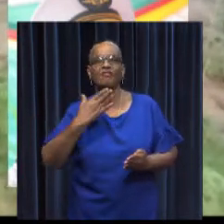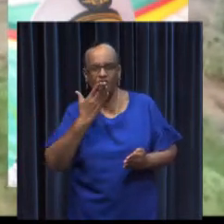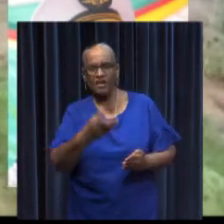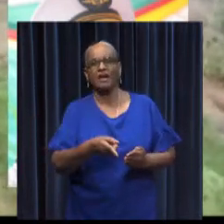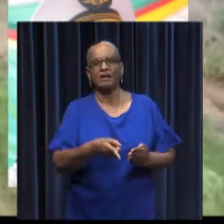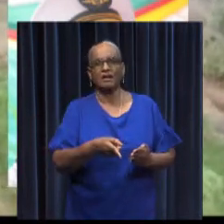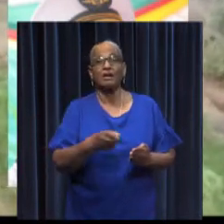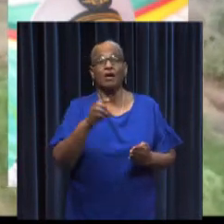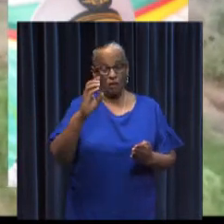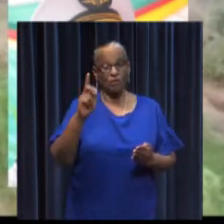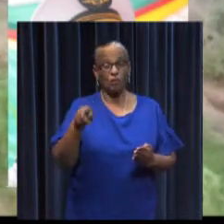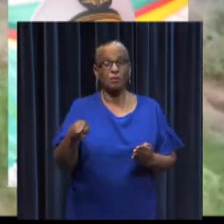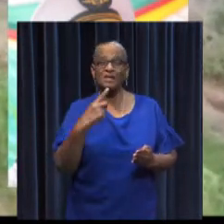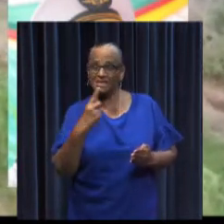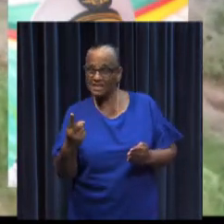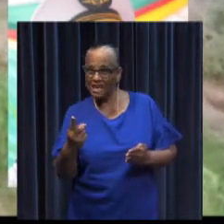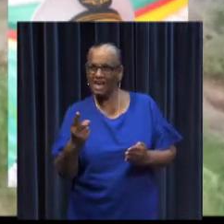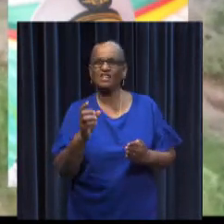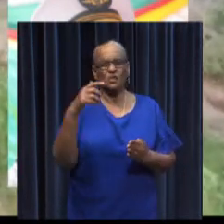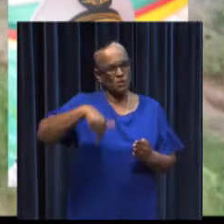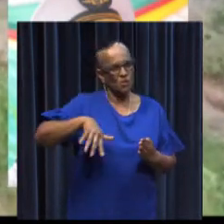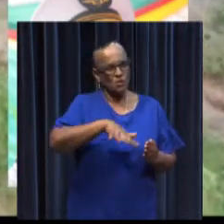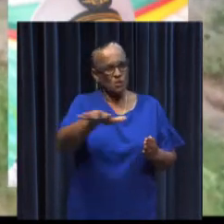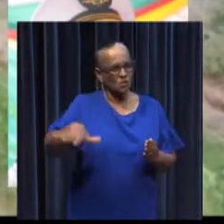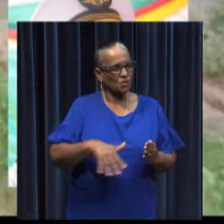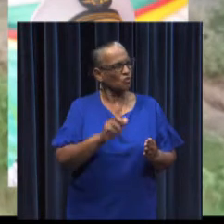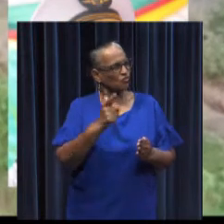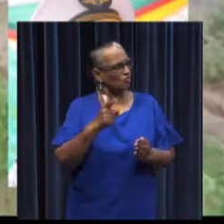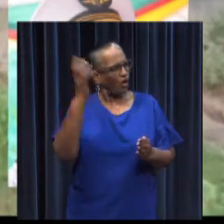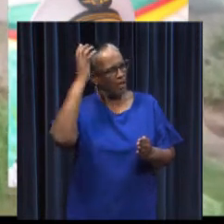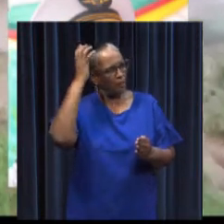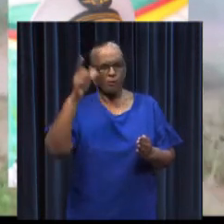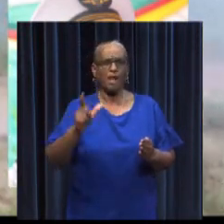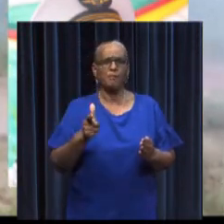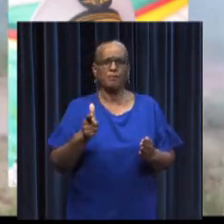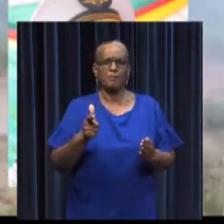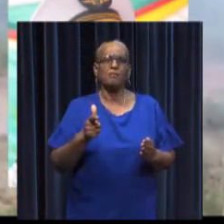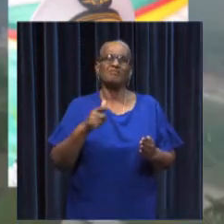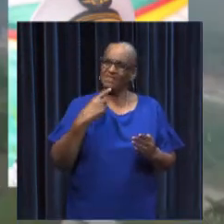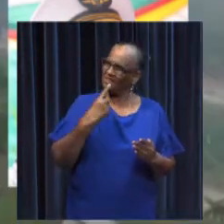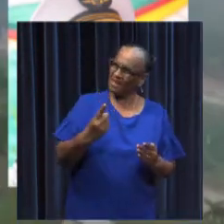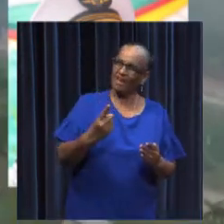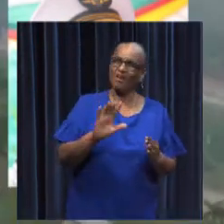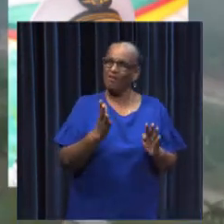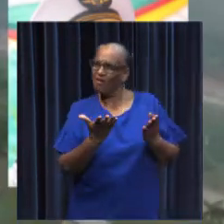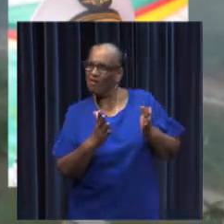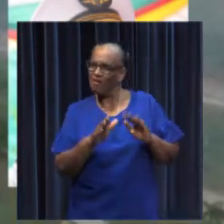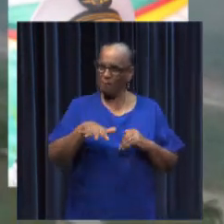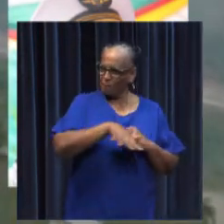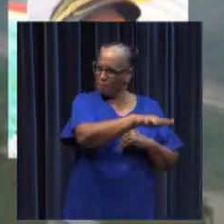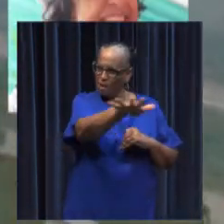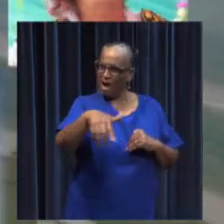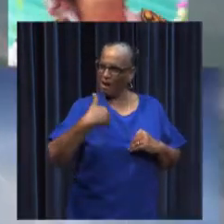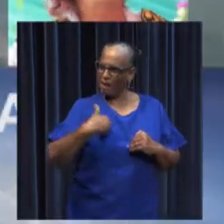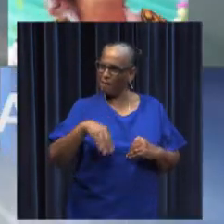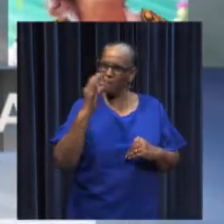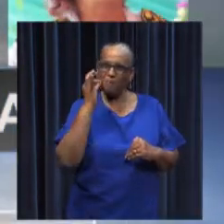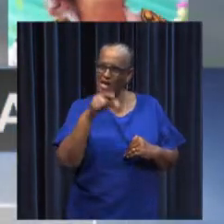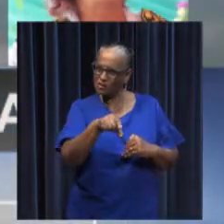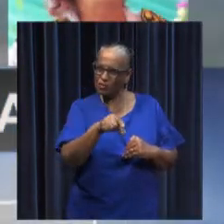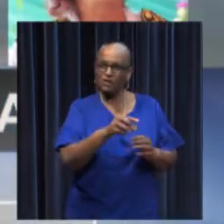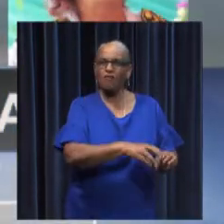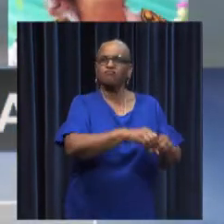the intervention of NCCR. The situation is not yet alarming in the sense that the local residents should